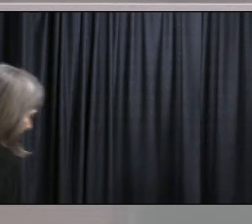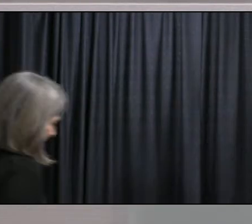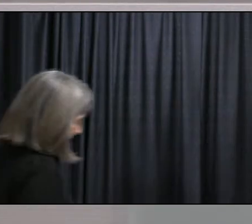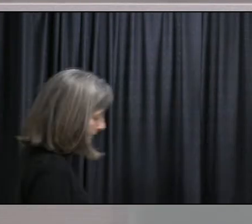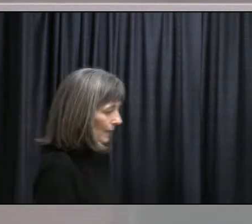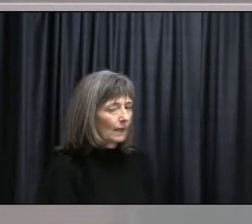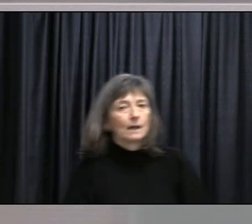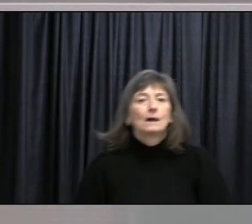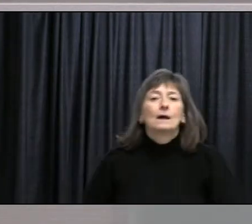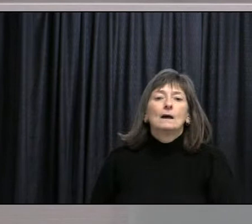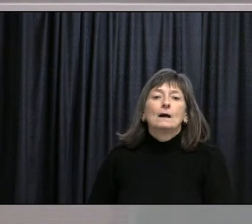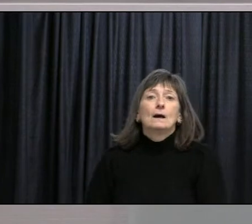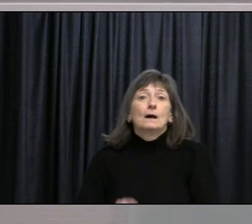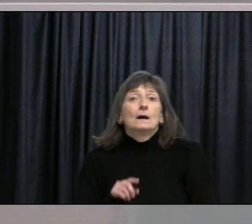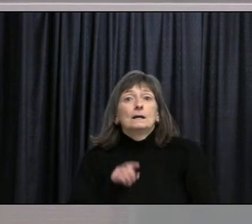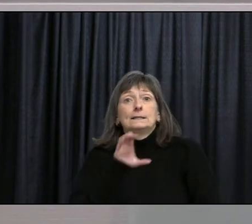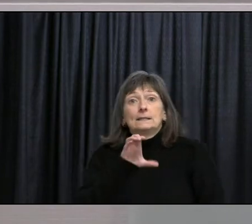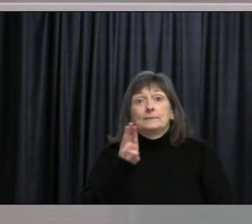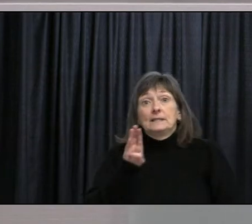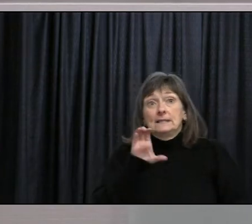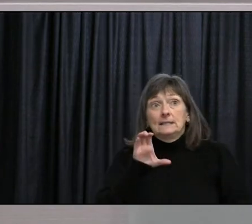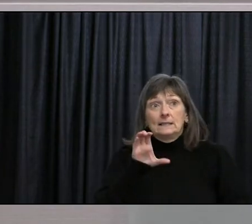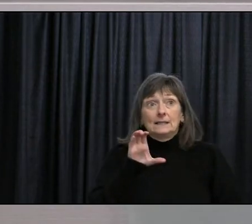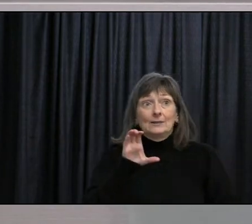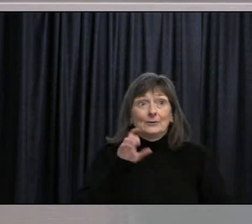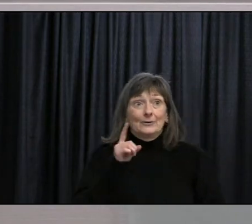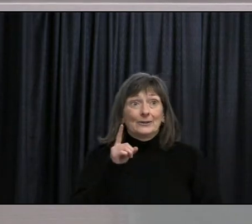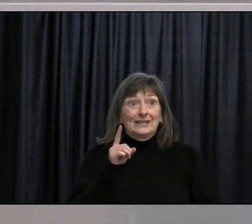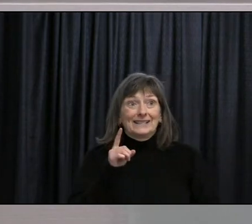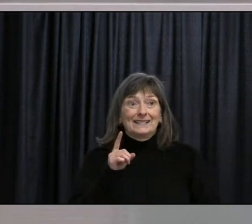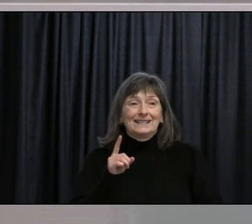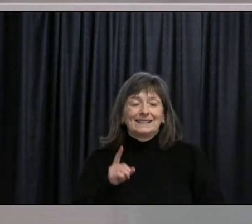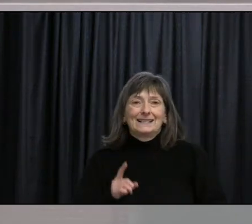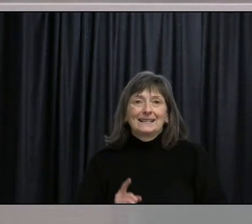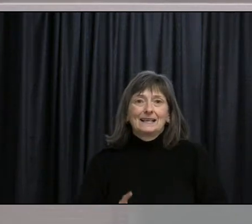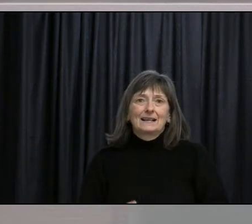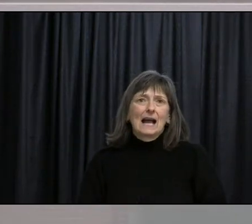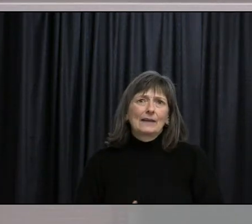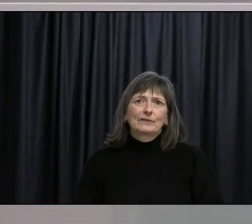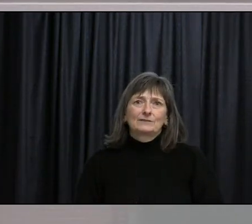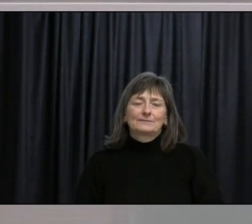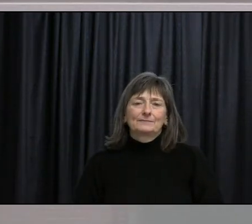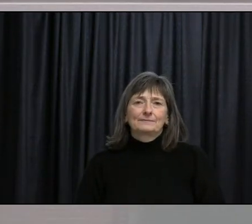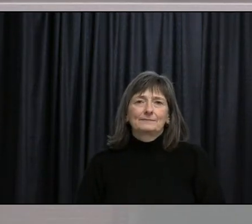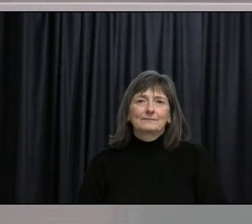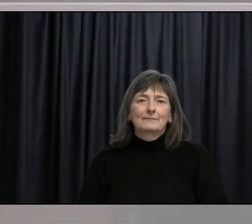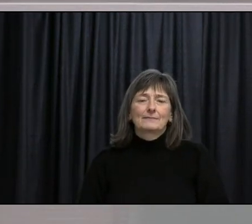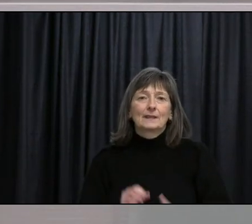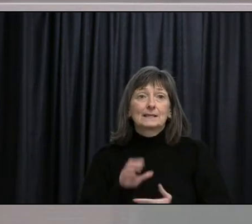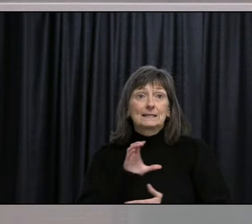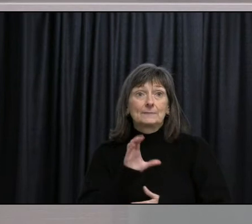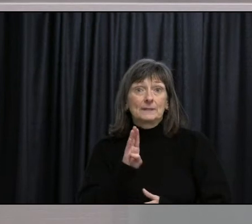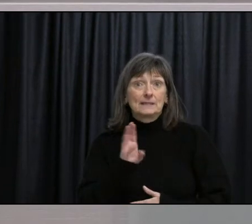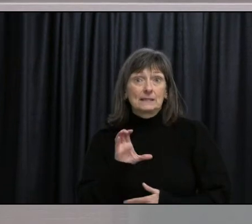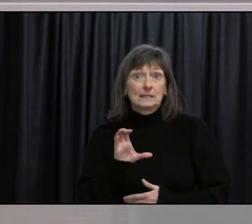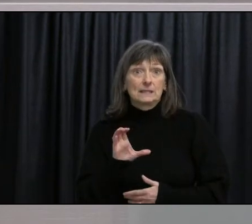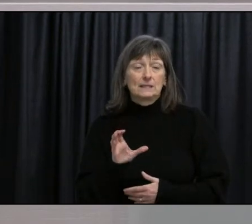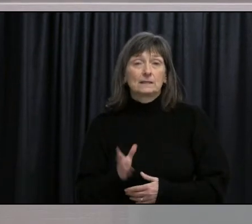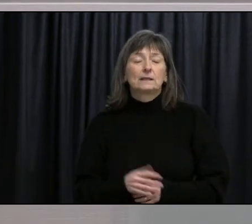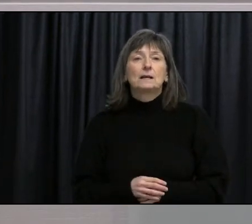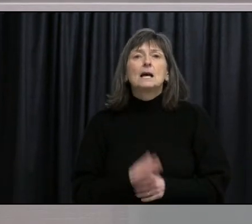question? Yeah, a question about timing of the releases. I know from talking to people involved that some of the